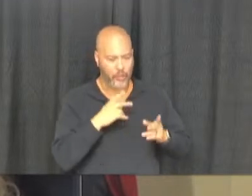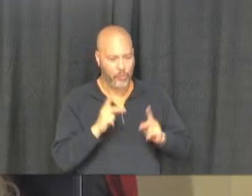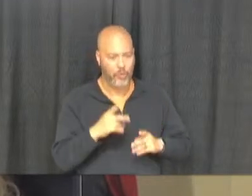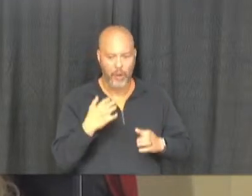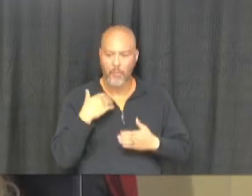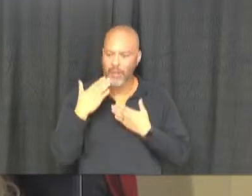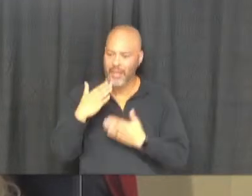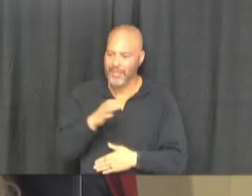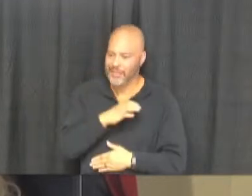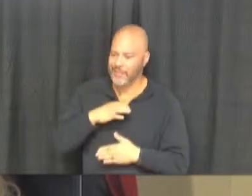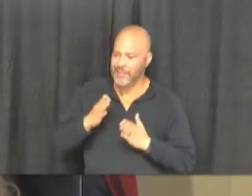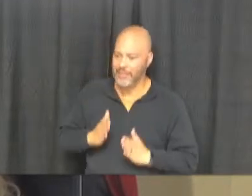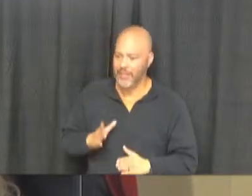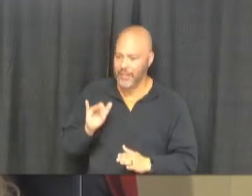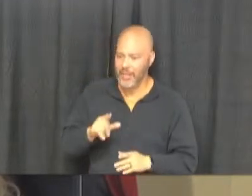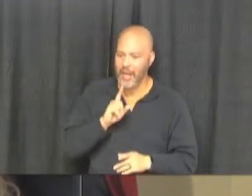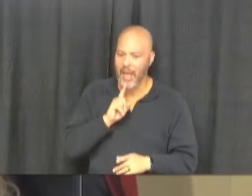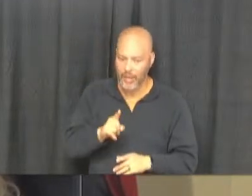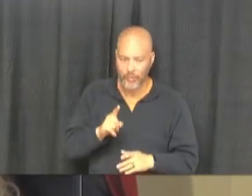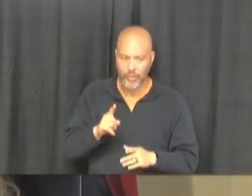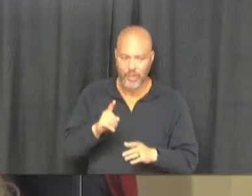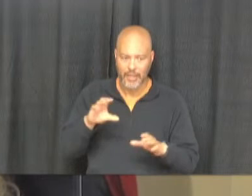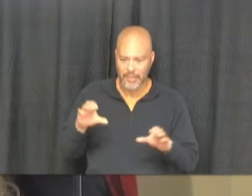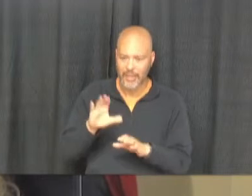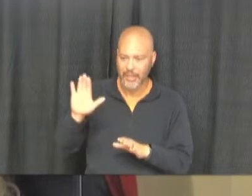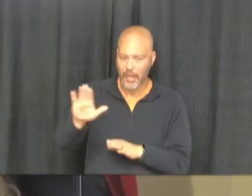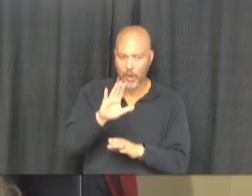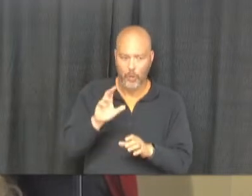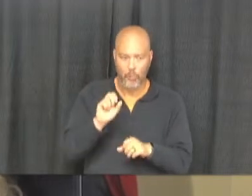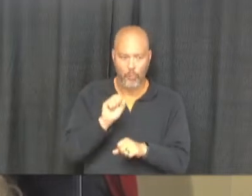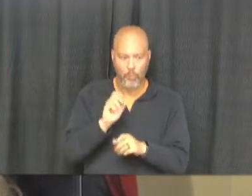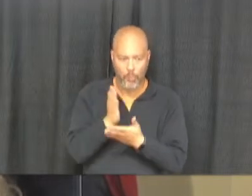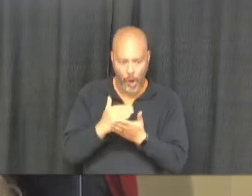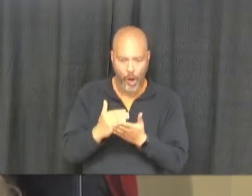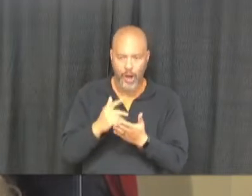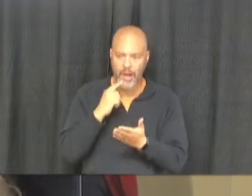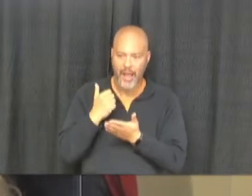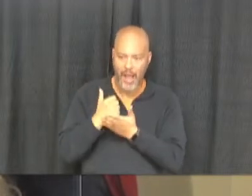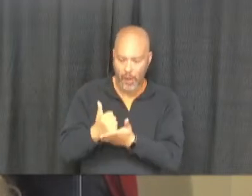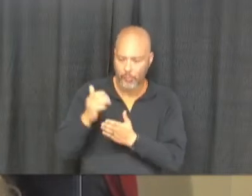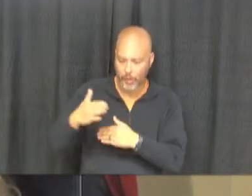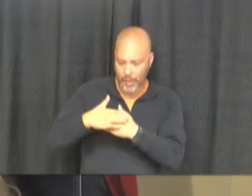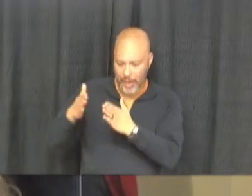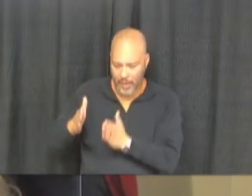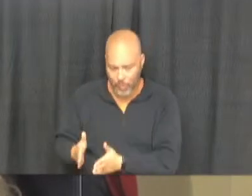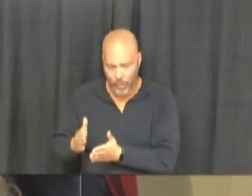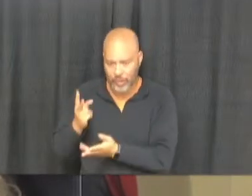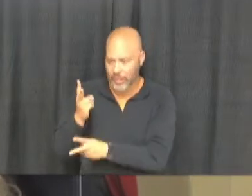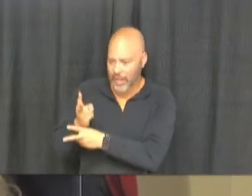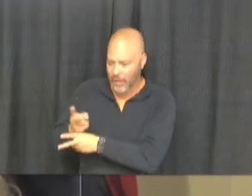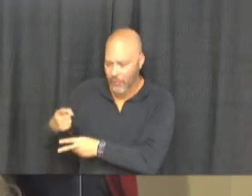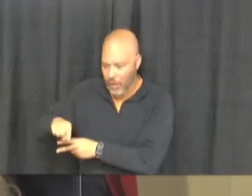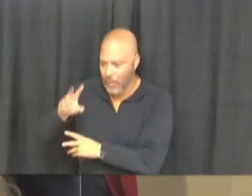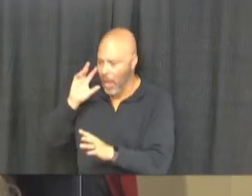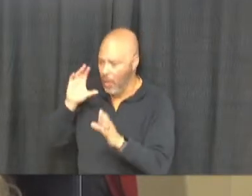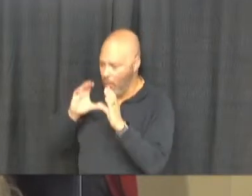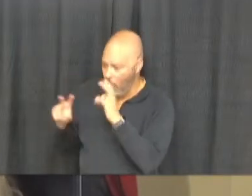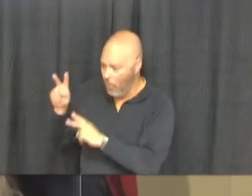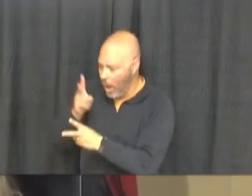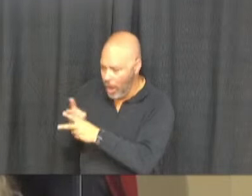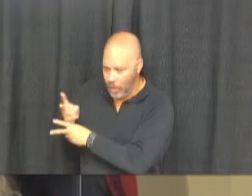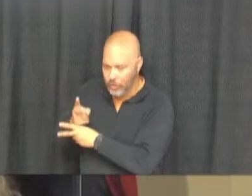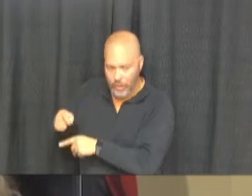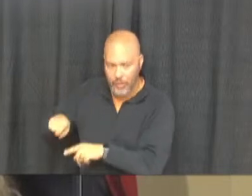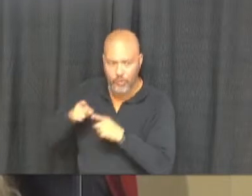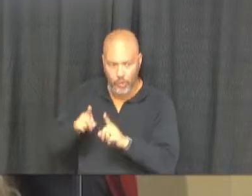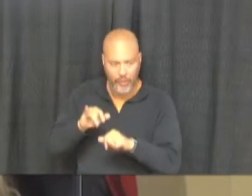the citizens that actually came out and did their part, their due diligence in helping their neighbors and taking care of them and looking out for the elderly